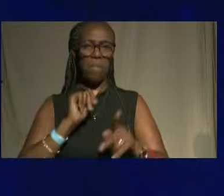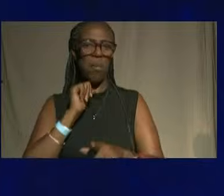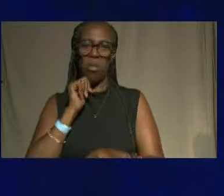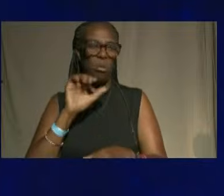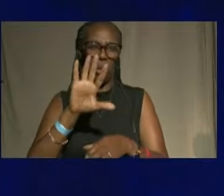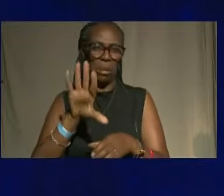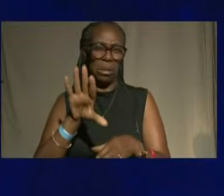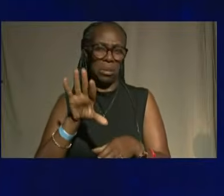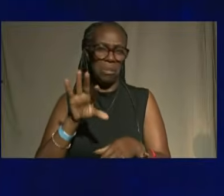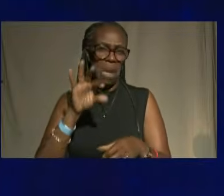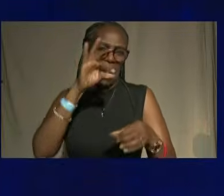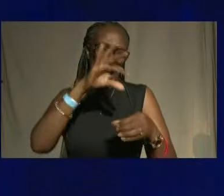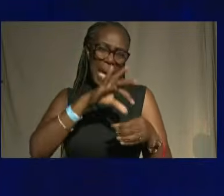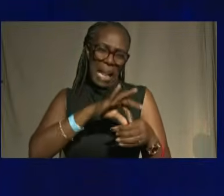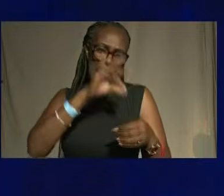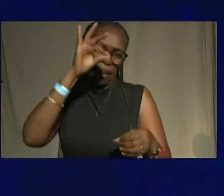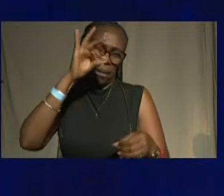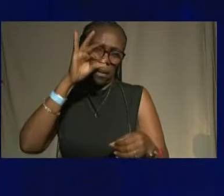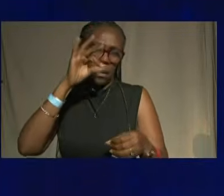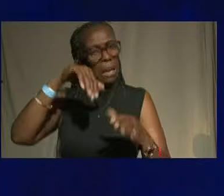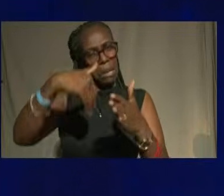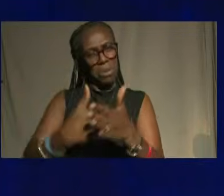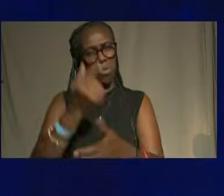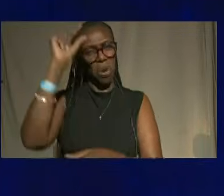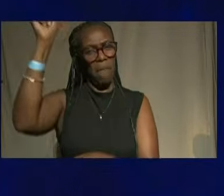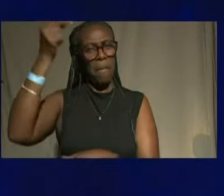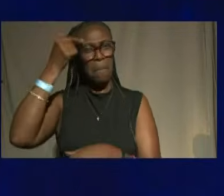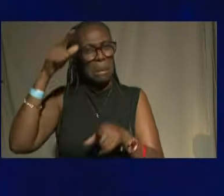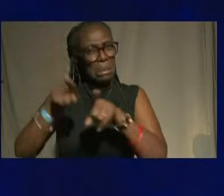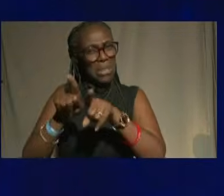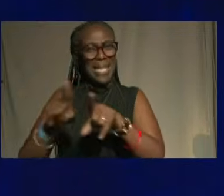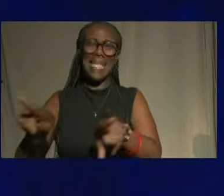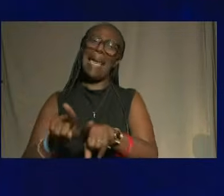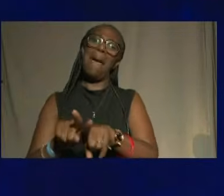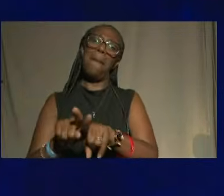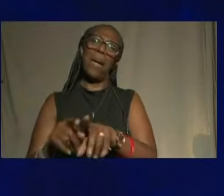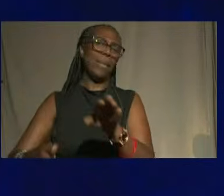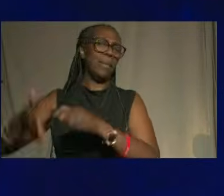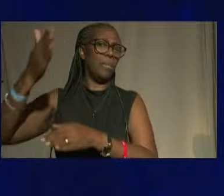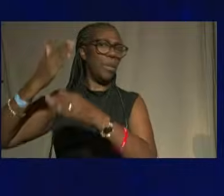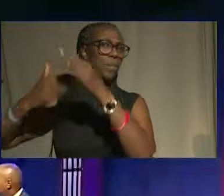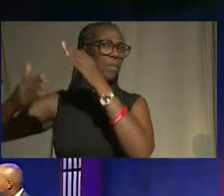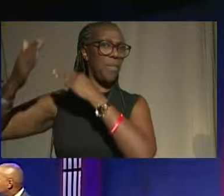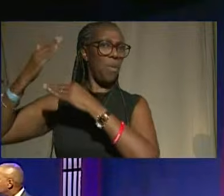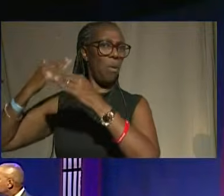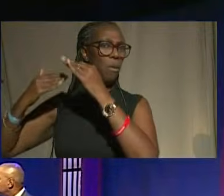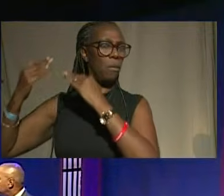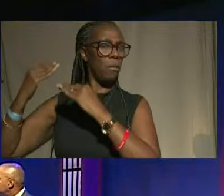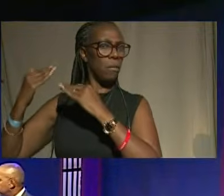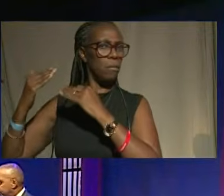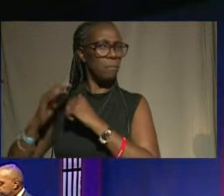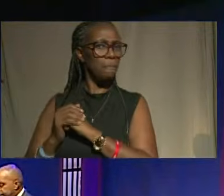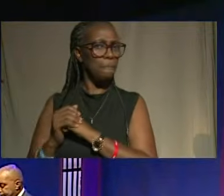government to do the same thing that the outgoing one is elected to do. When I hear them speak, I wonder